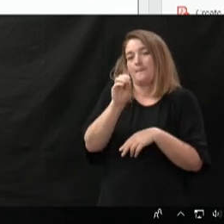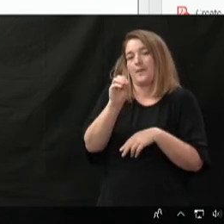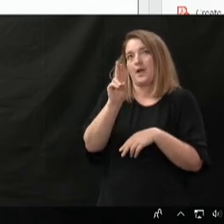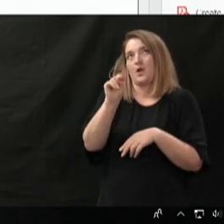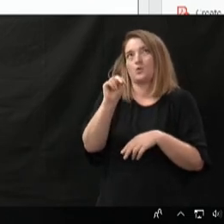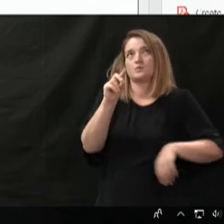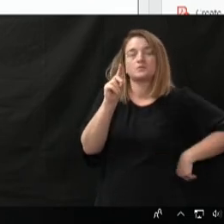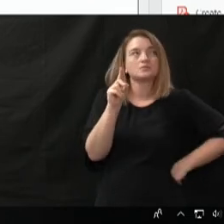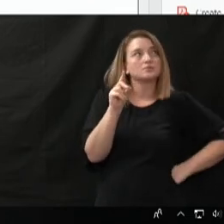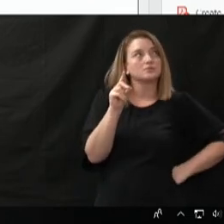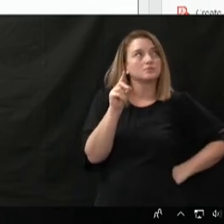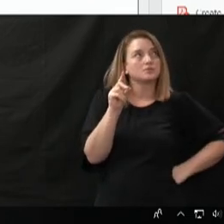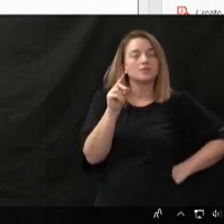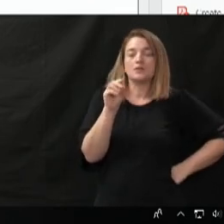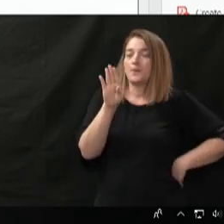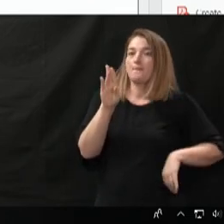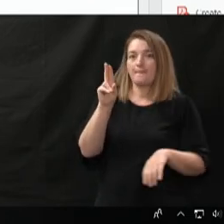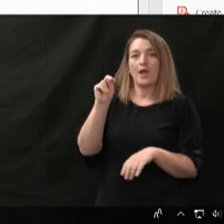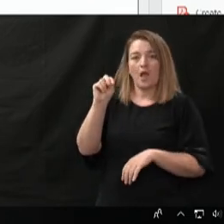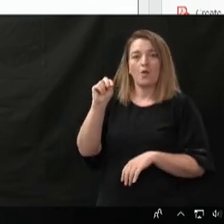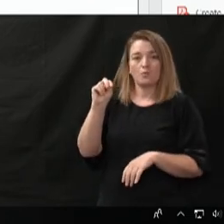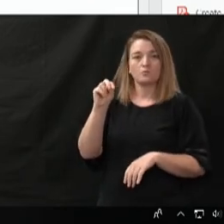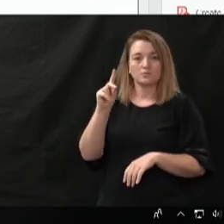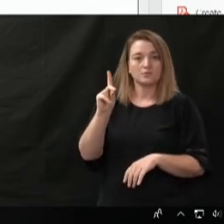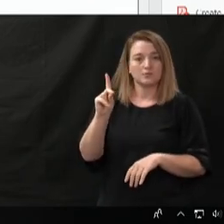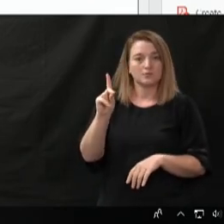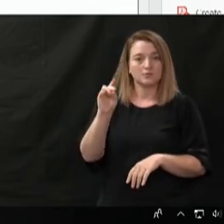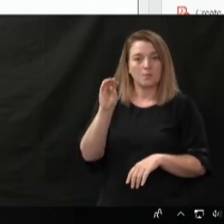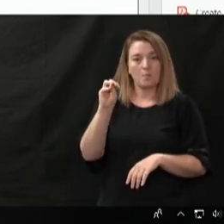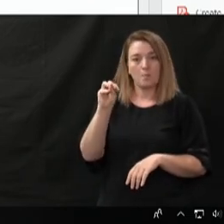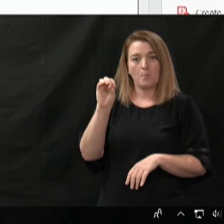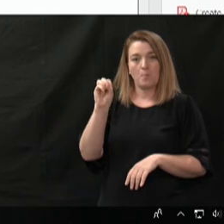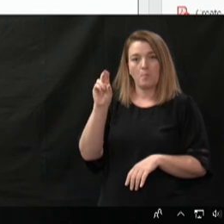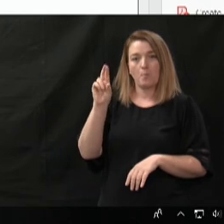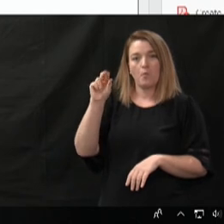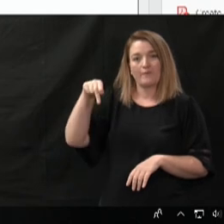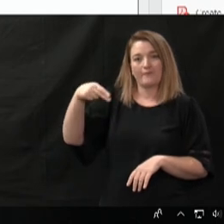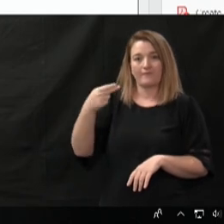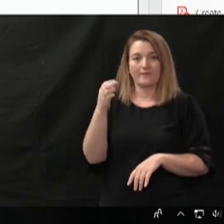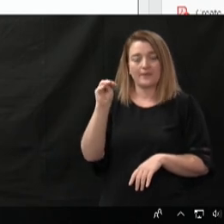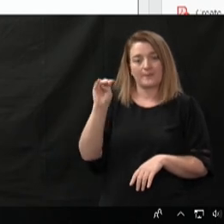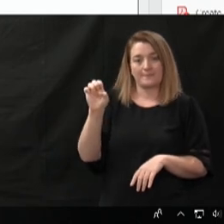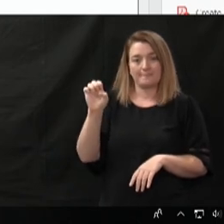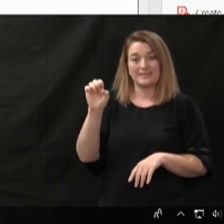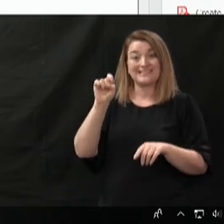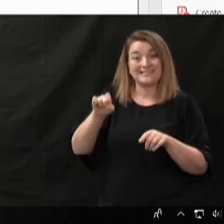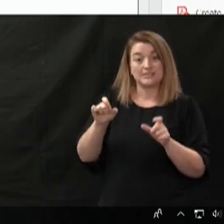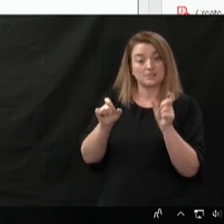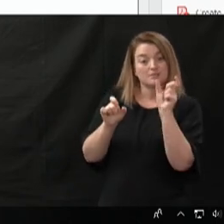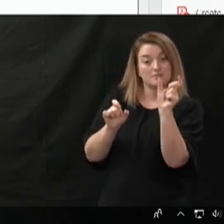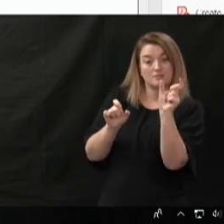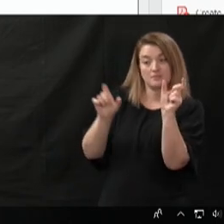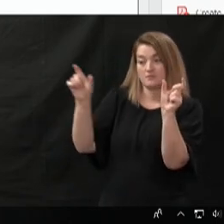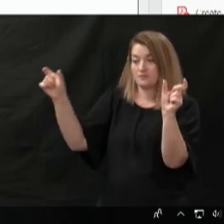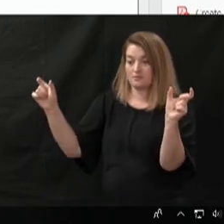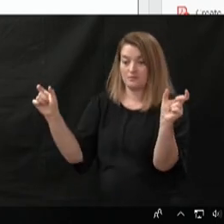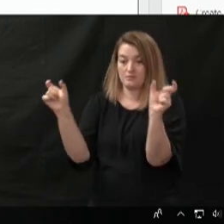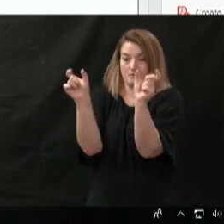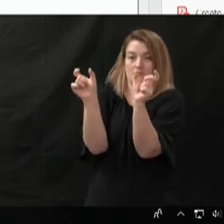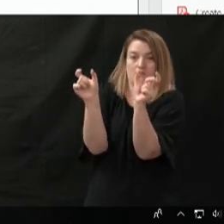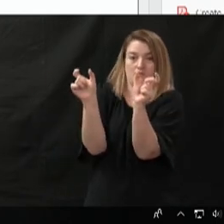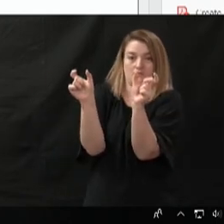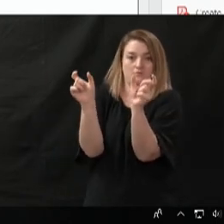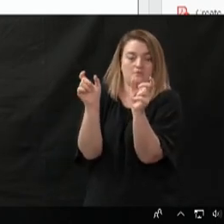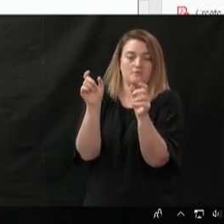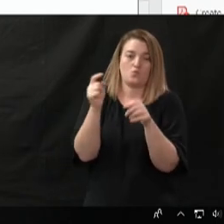bound morpheme, and it needs either a prefix or a suffix or both to be a word,